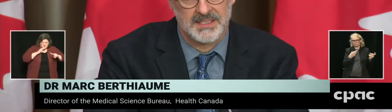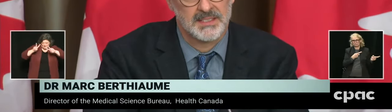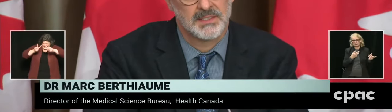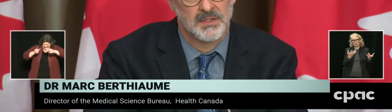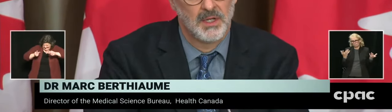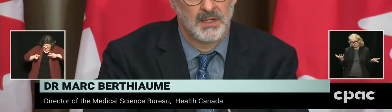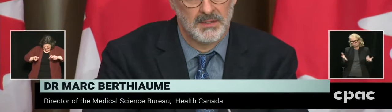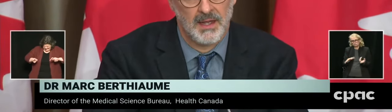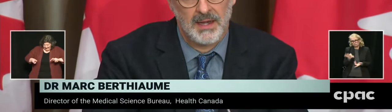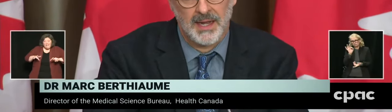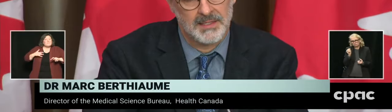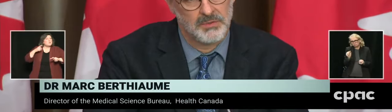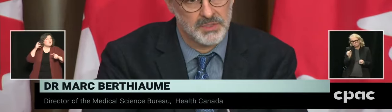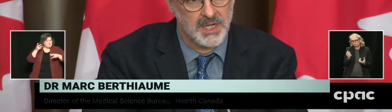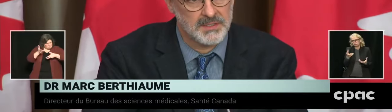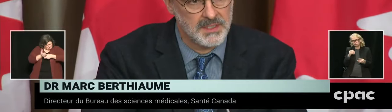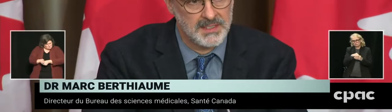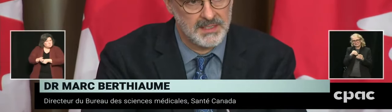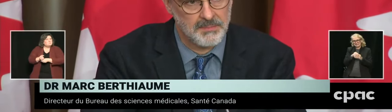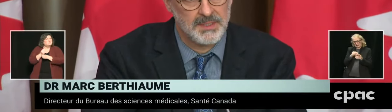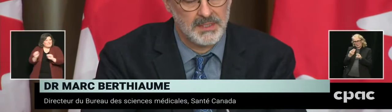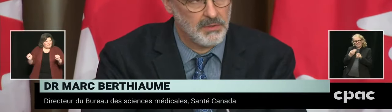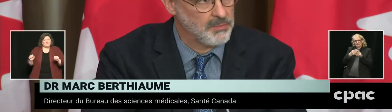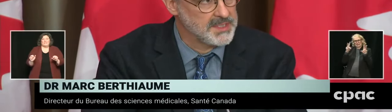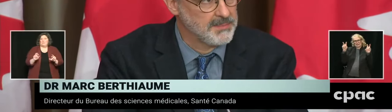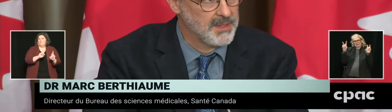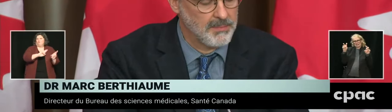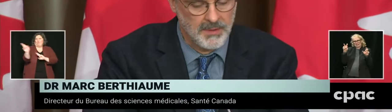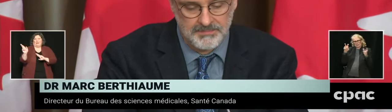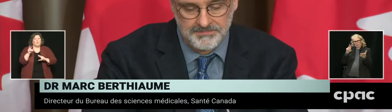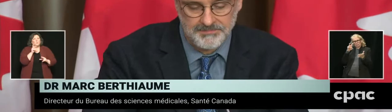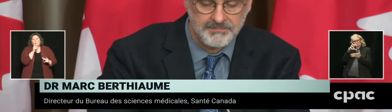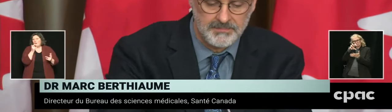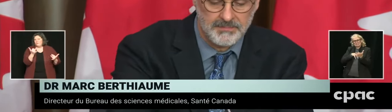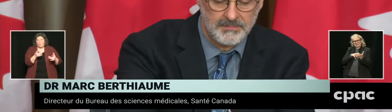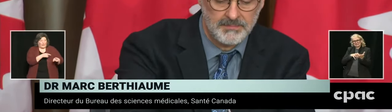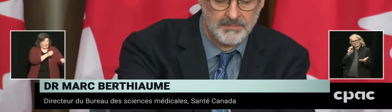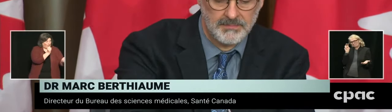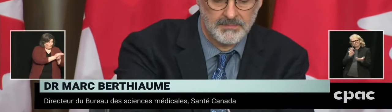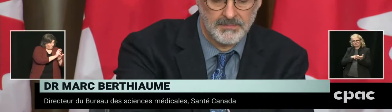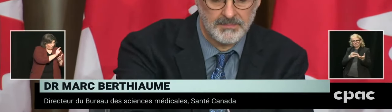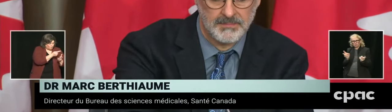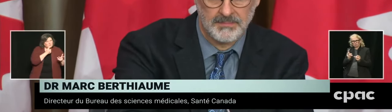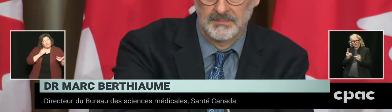qui existe dans l'arrêté d'urgence qui a été adopté là, au mois de septembre.